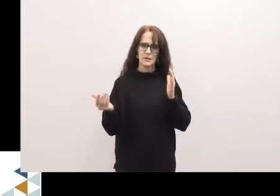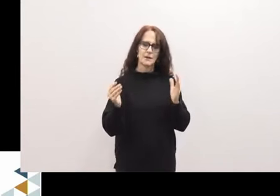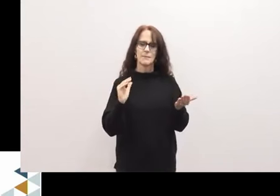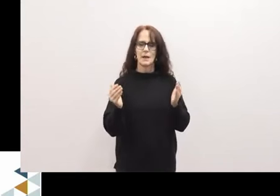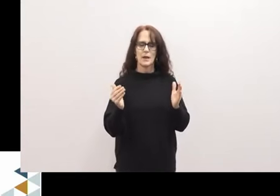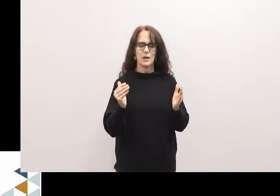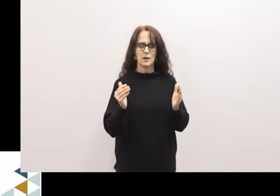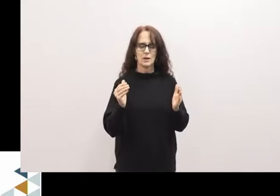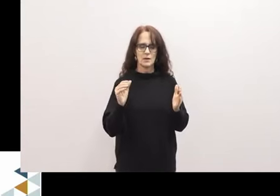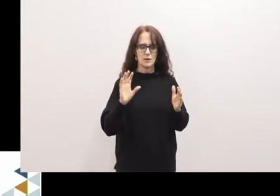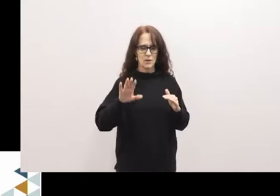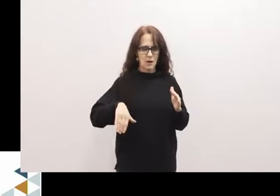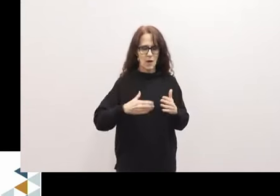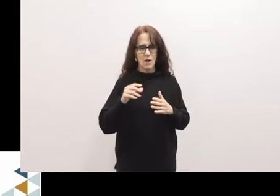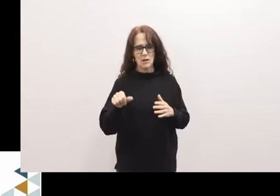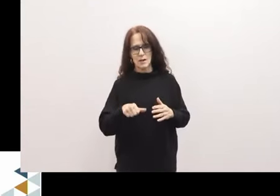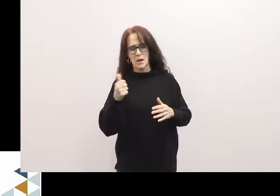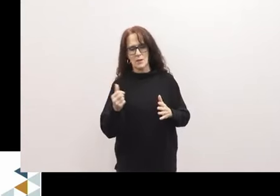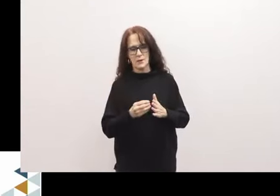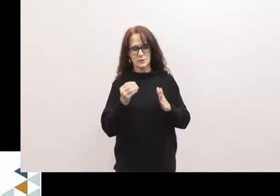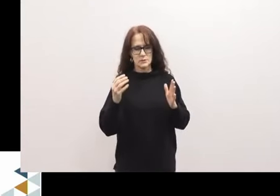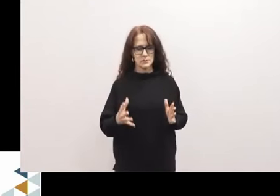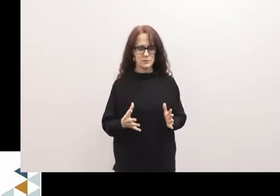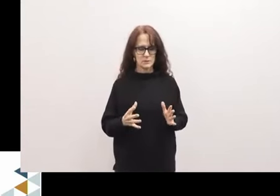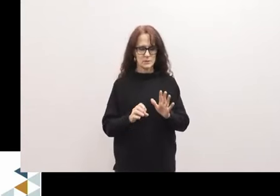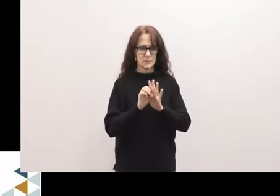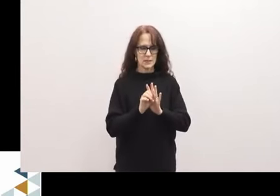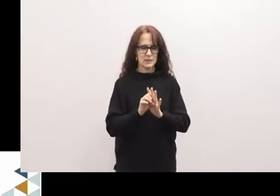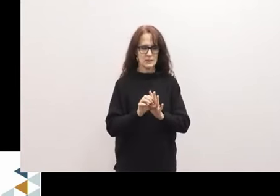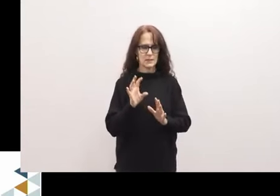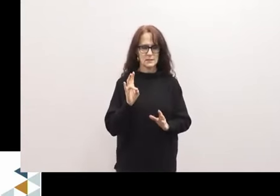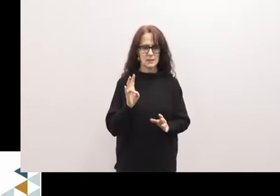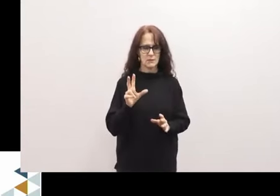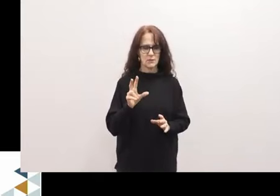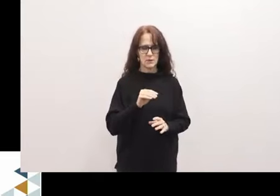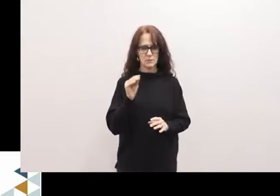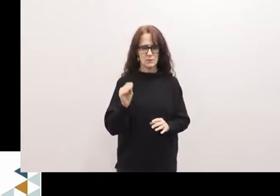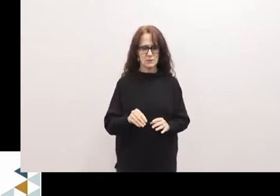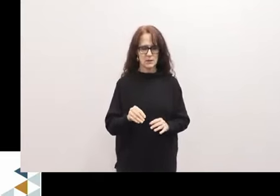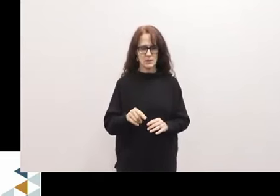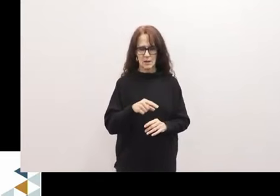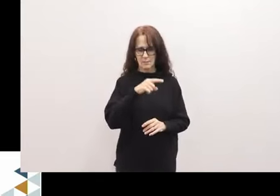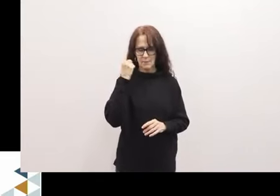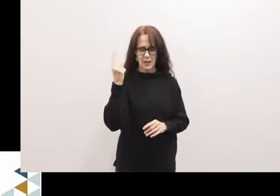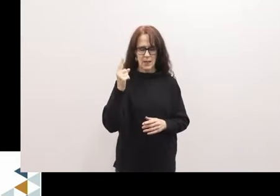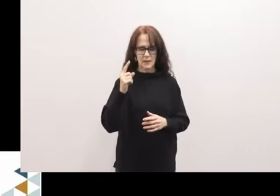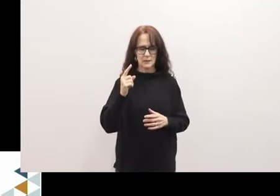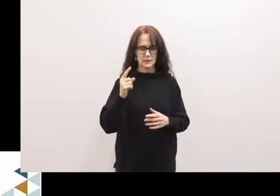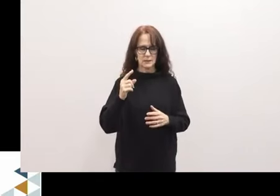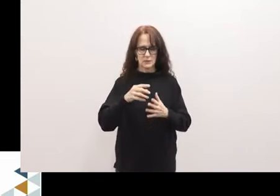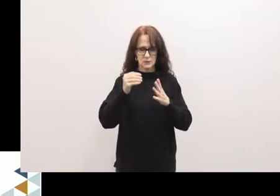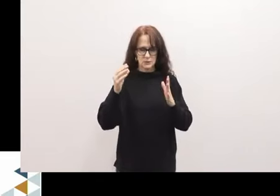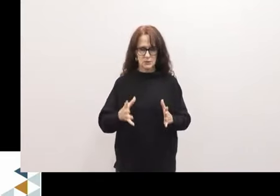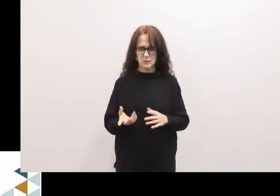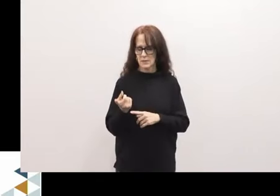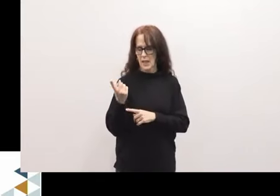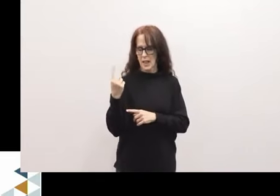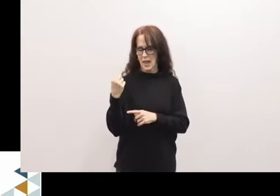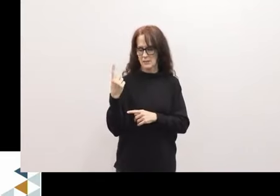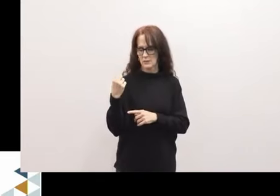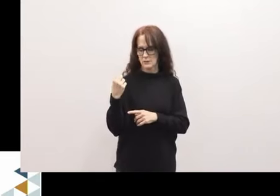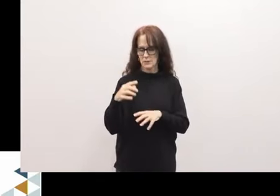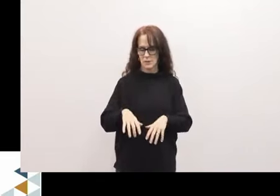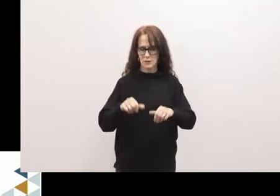to all other students. So for example, 73% of our Black African-American students in last year that